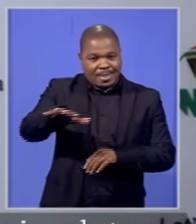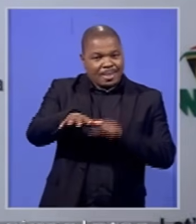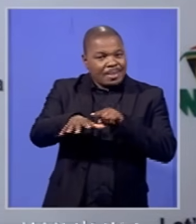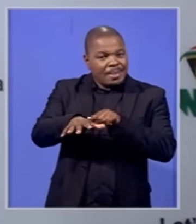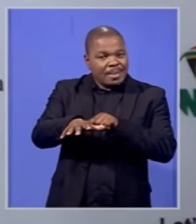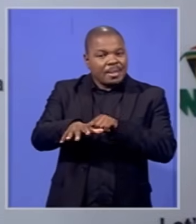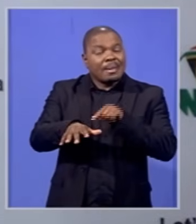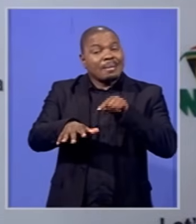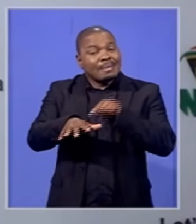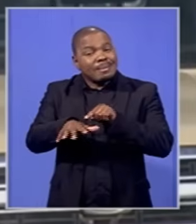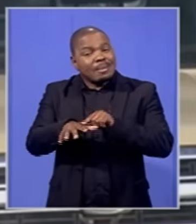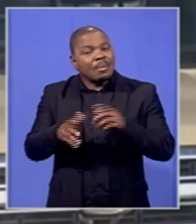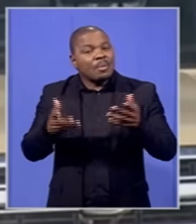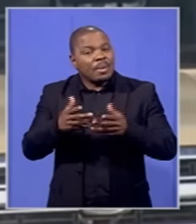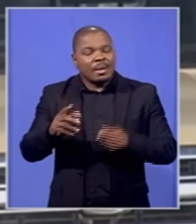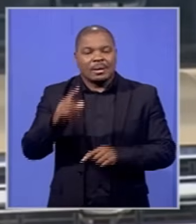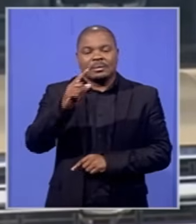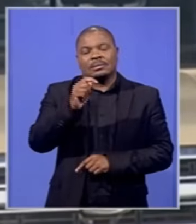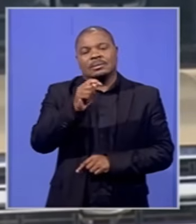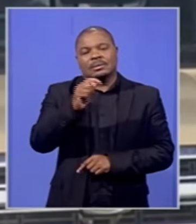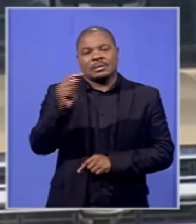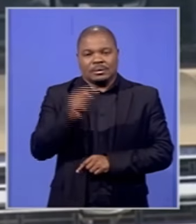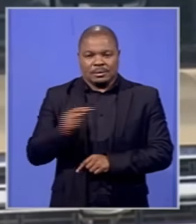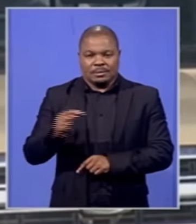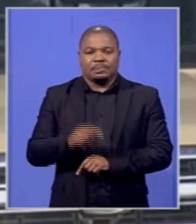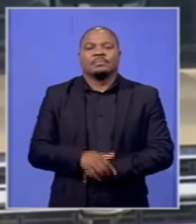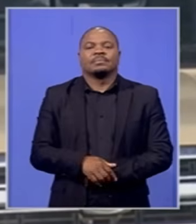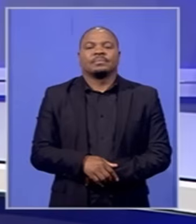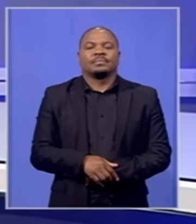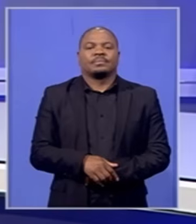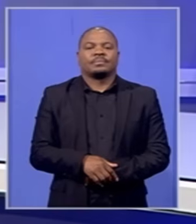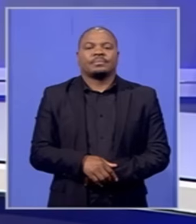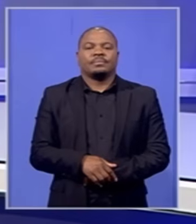assembly area is in Tanzania.